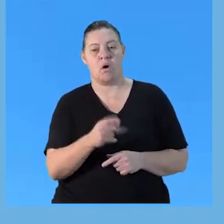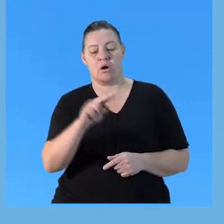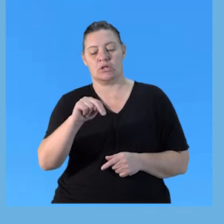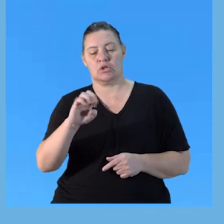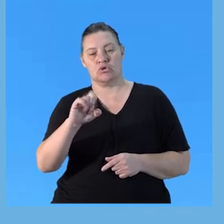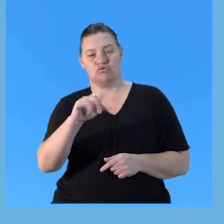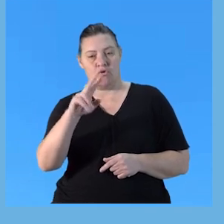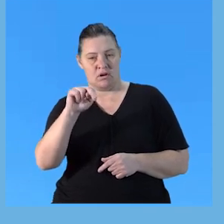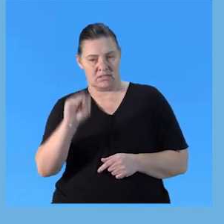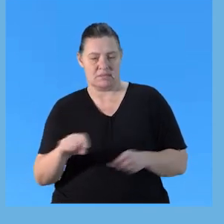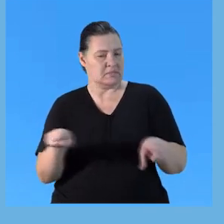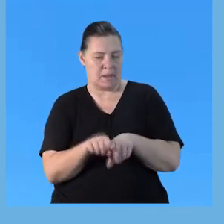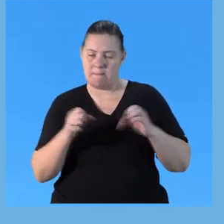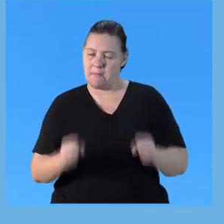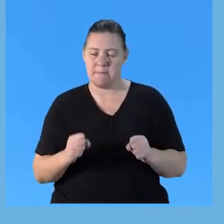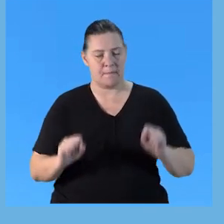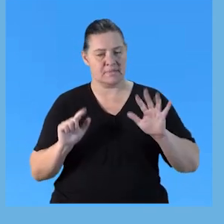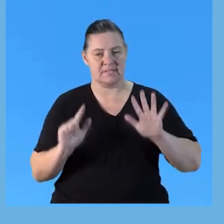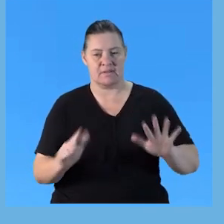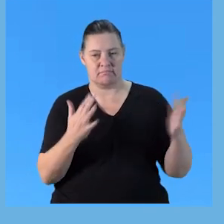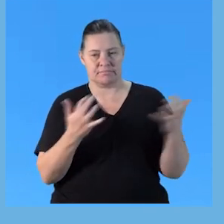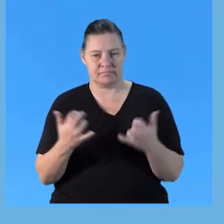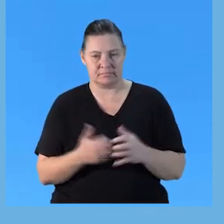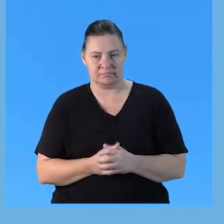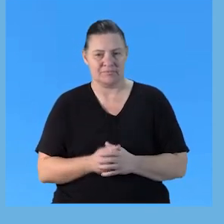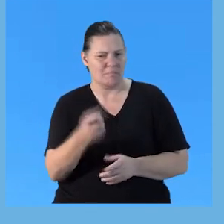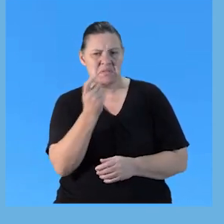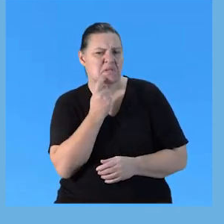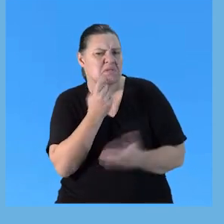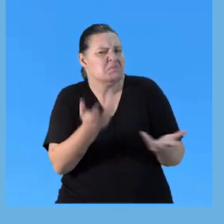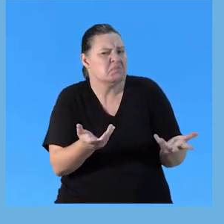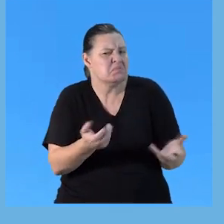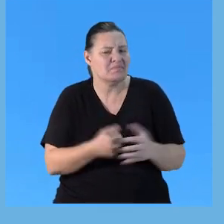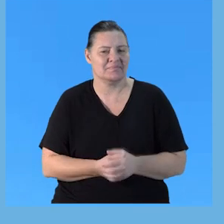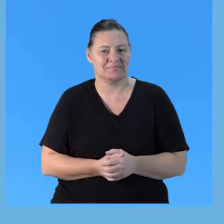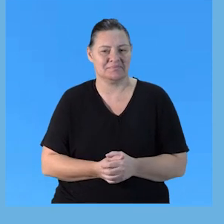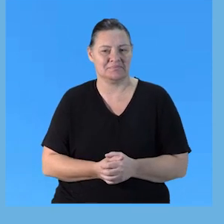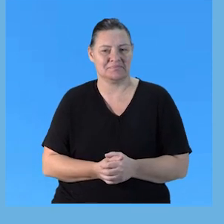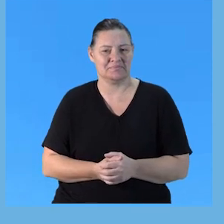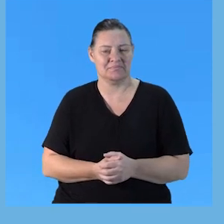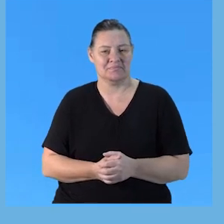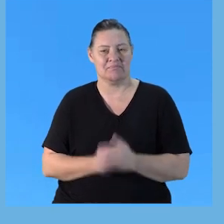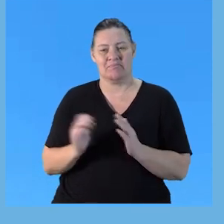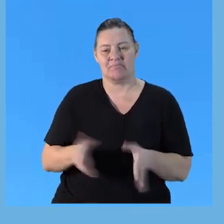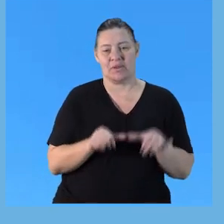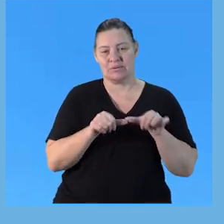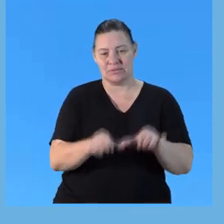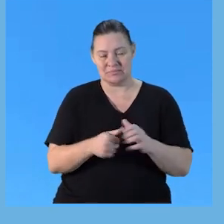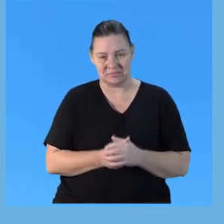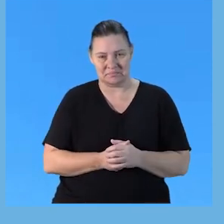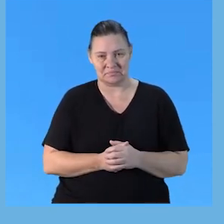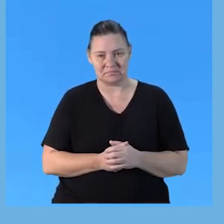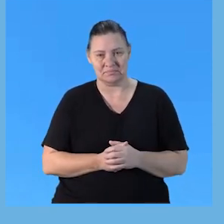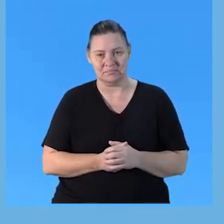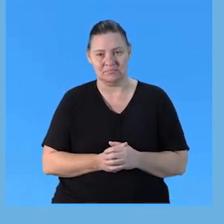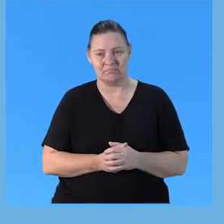the symbols of a resistor, a variable resistor, and a battery, and then after that give their functions. So